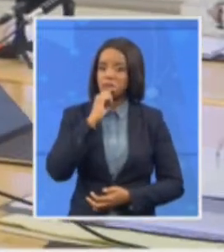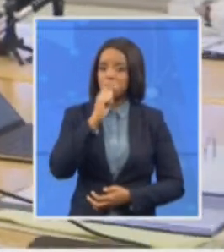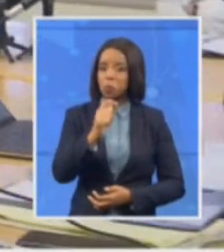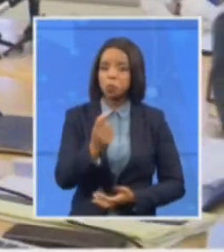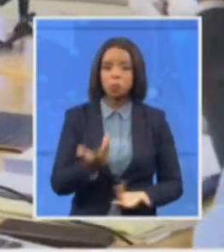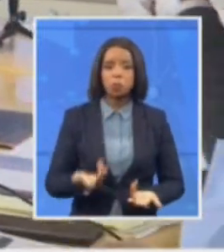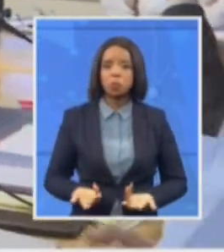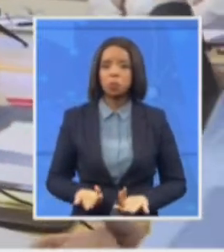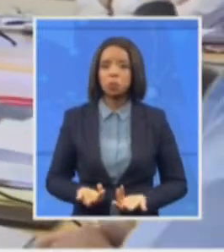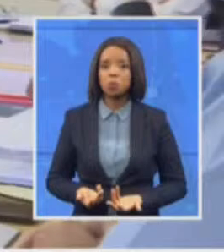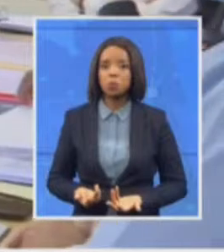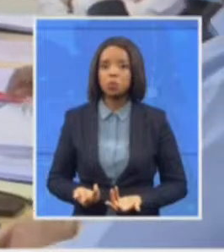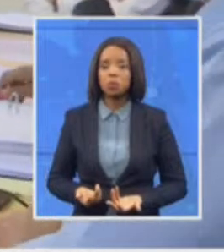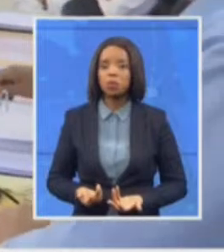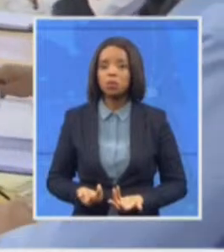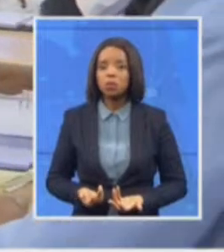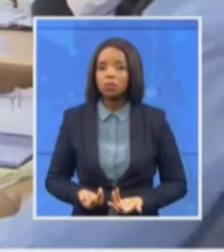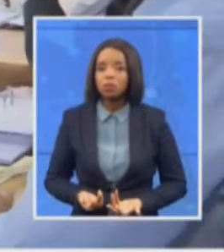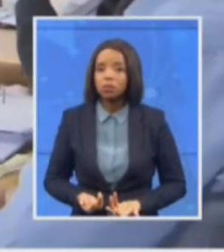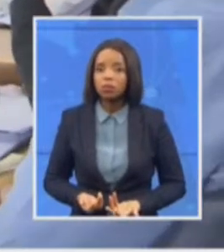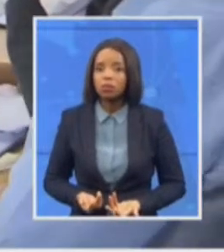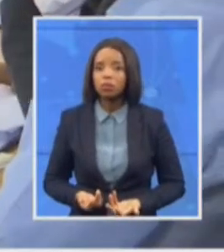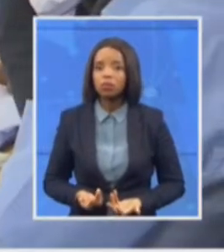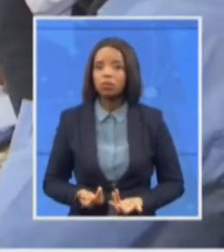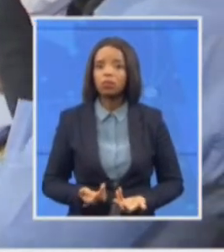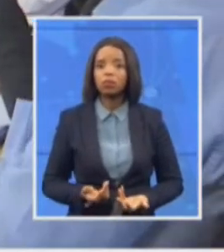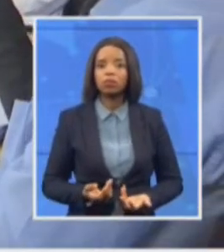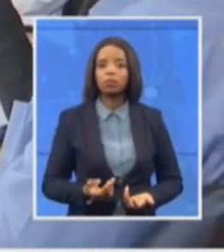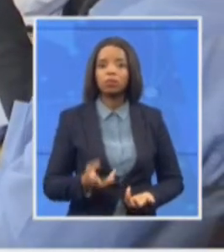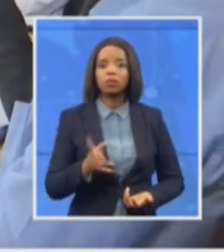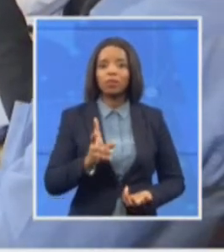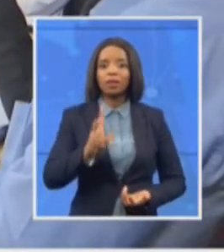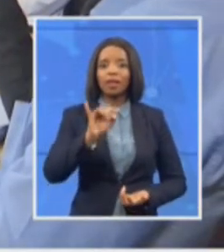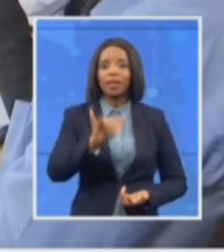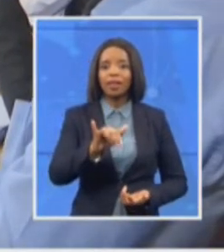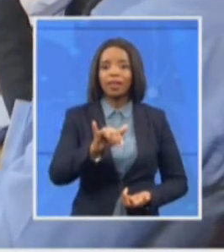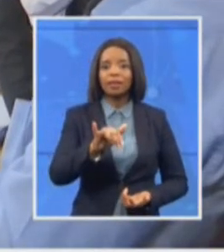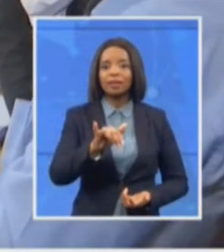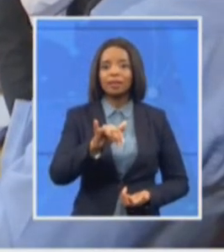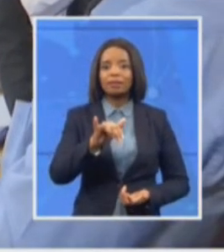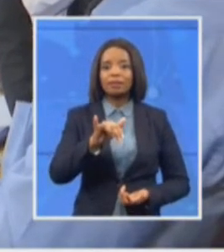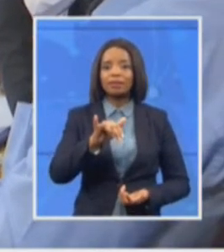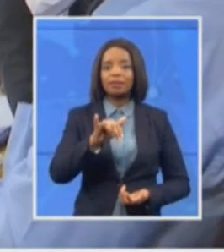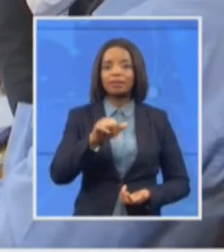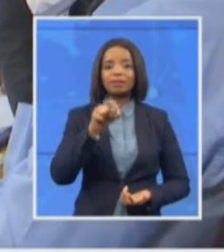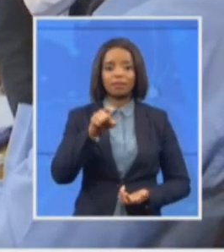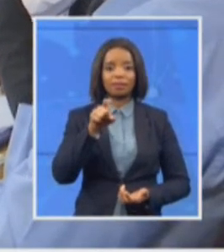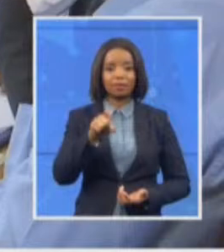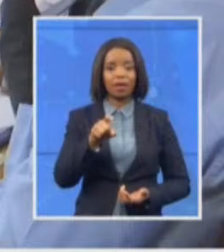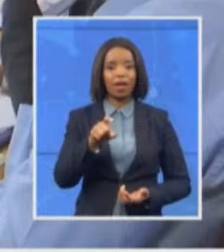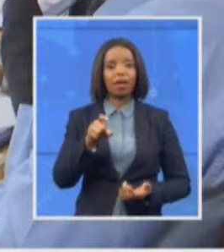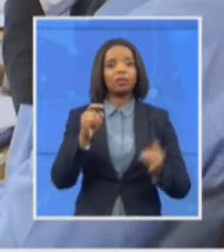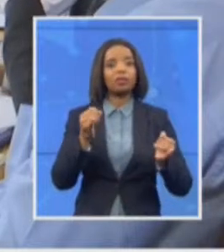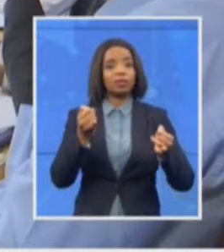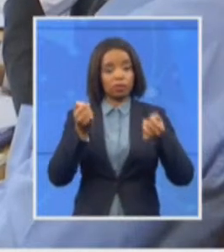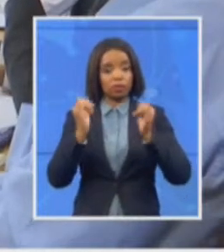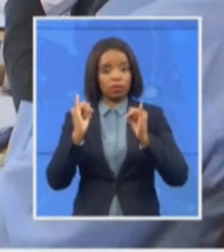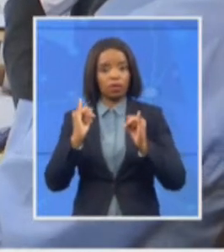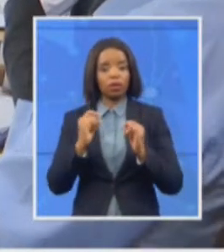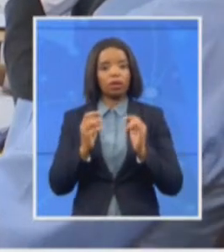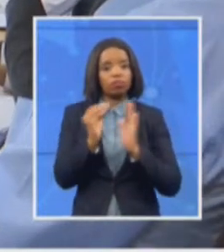That is a very serious omission from the charge sheet to allege things which are not